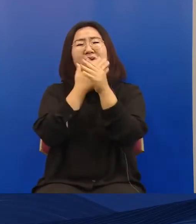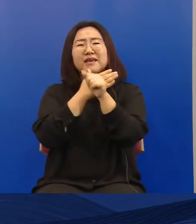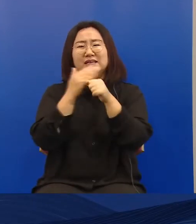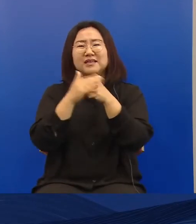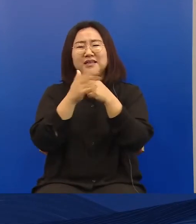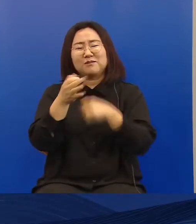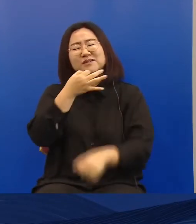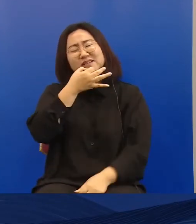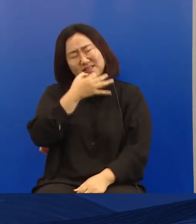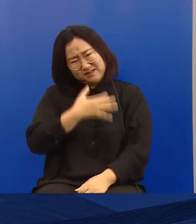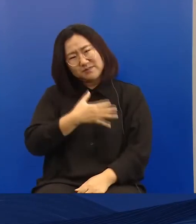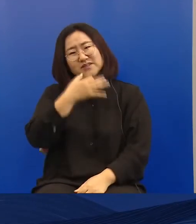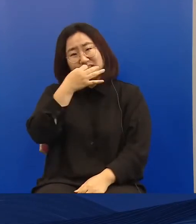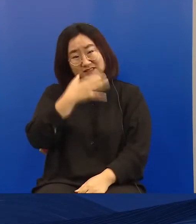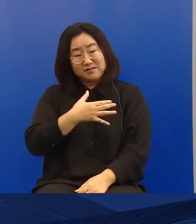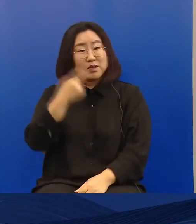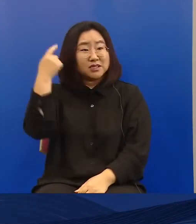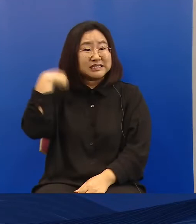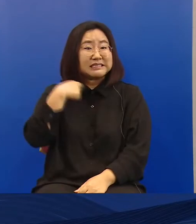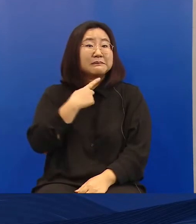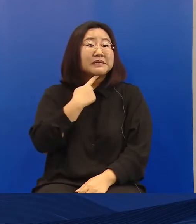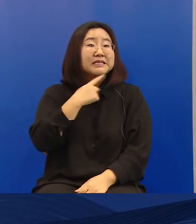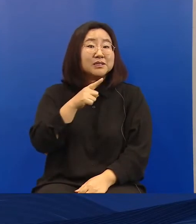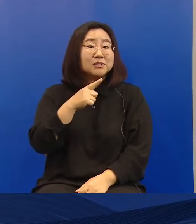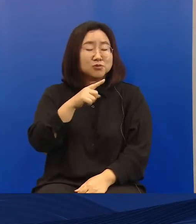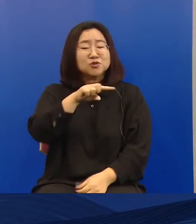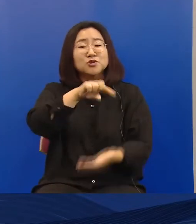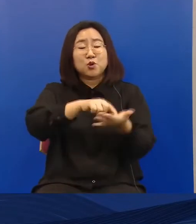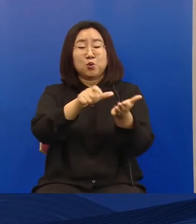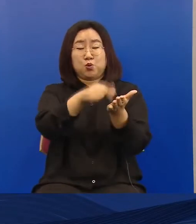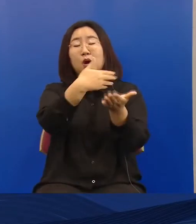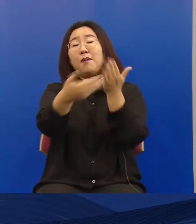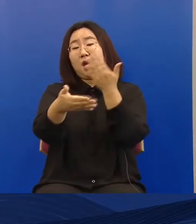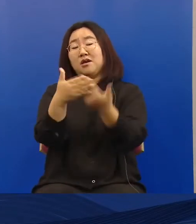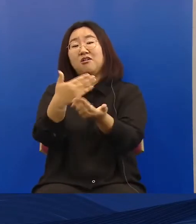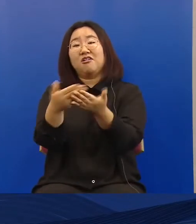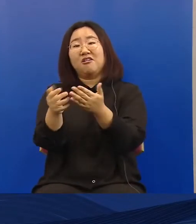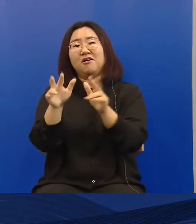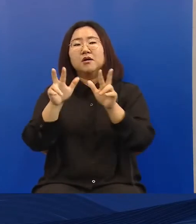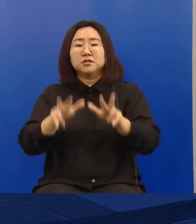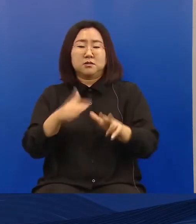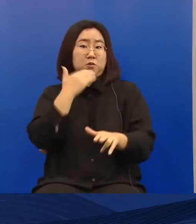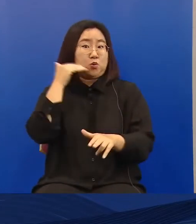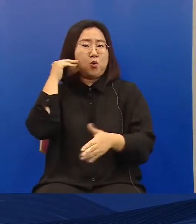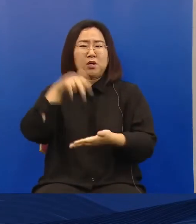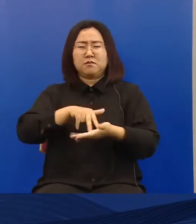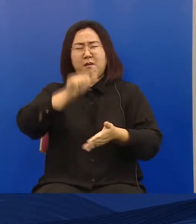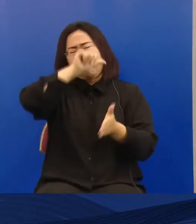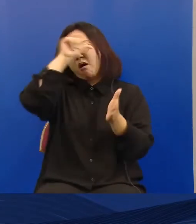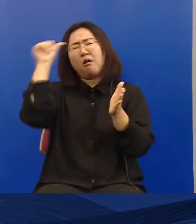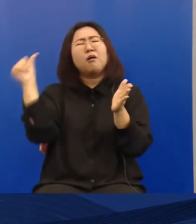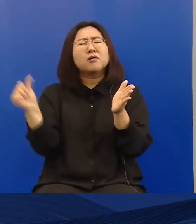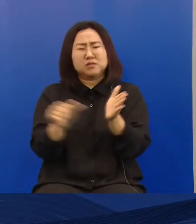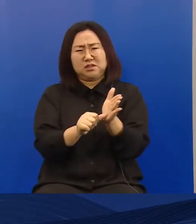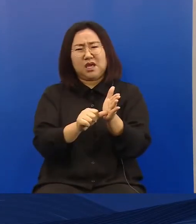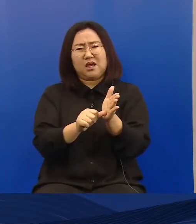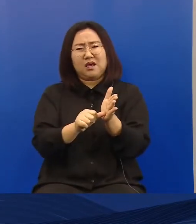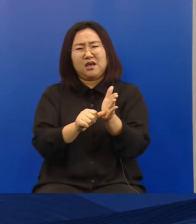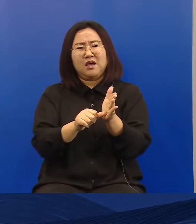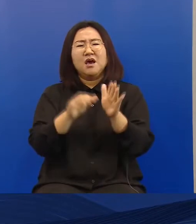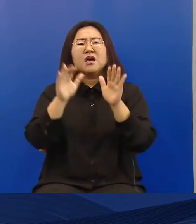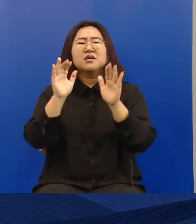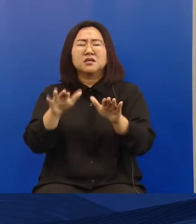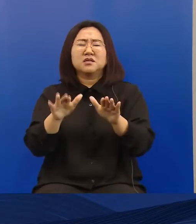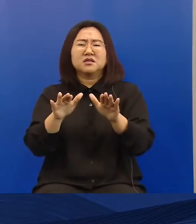At the beginning, we couldn't hear well just for 1 minute. But imagine people